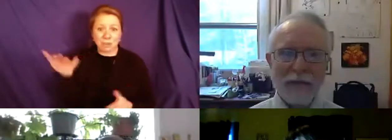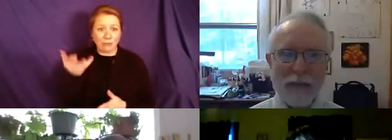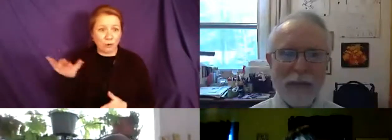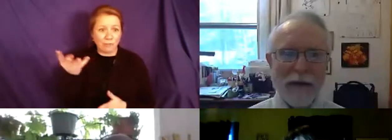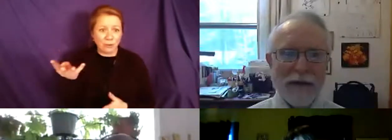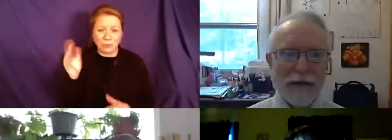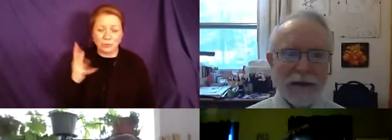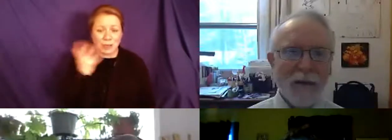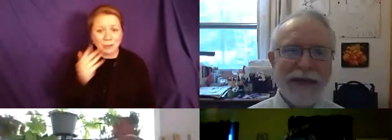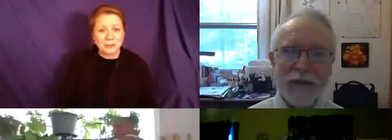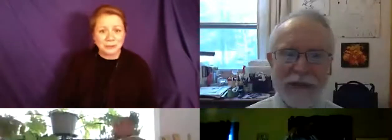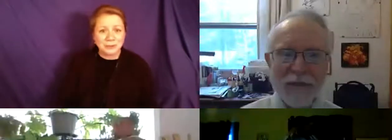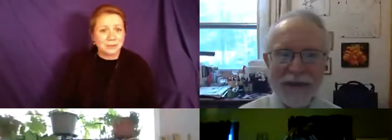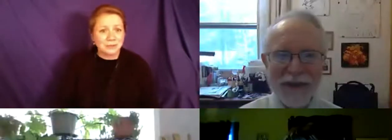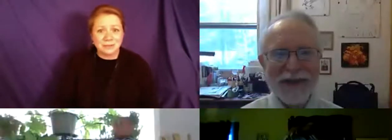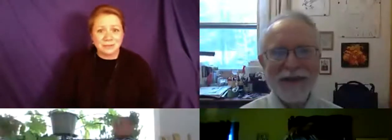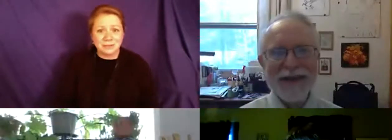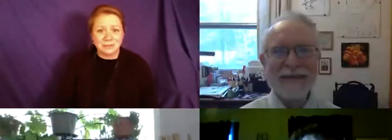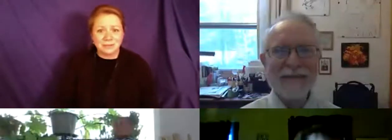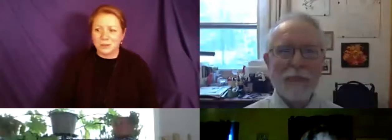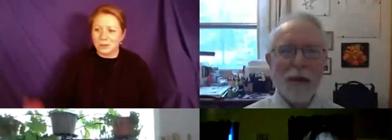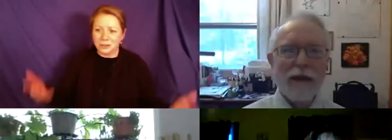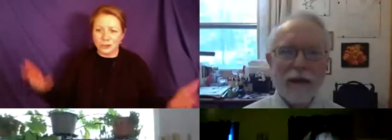have come into this with such